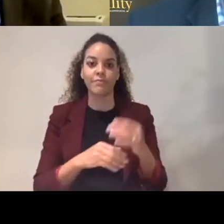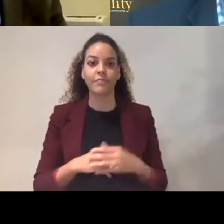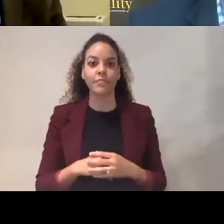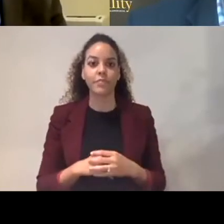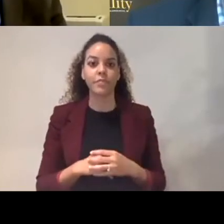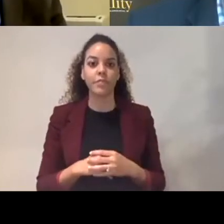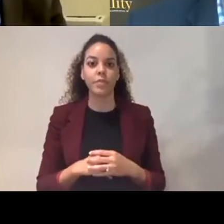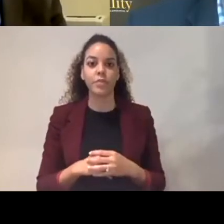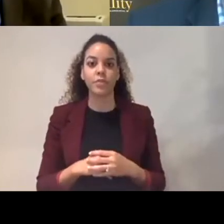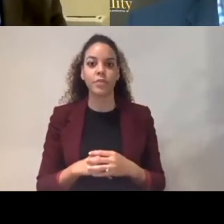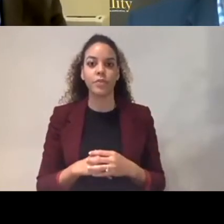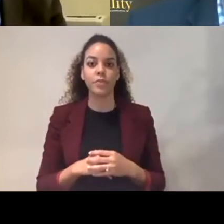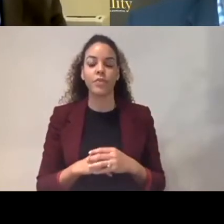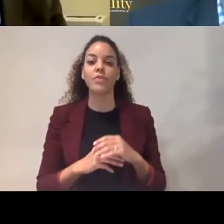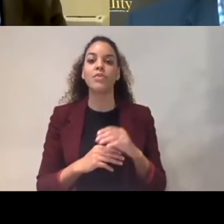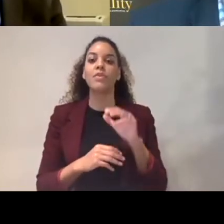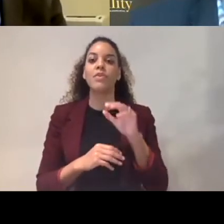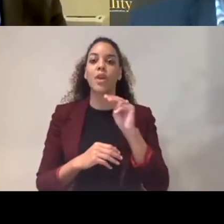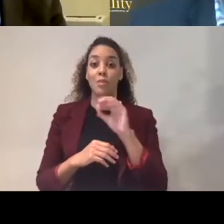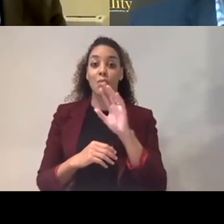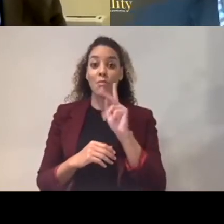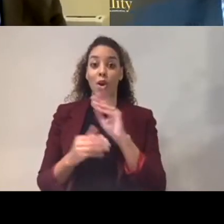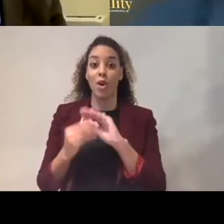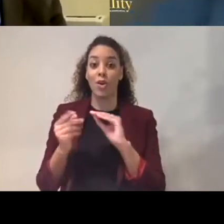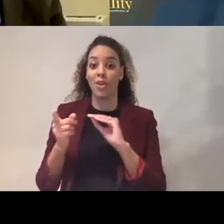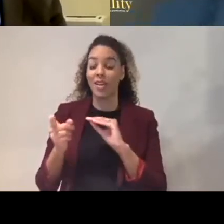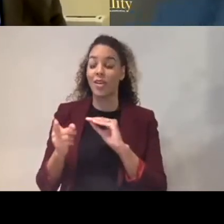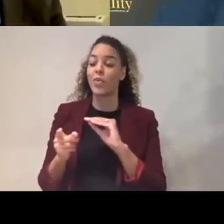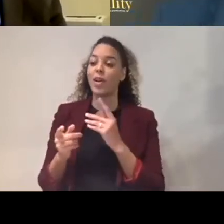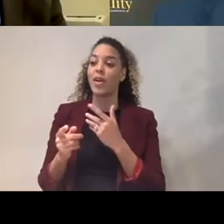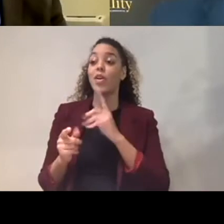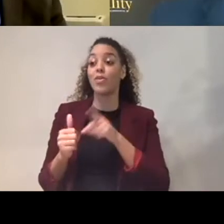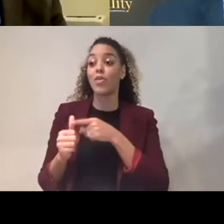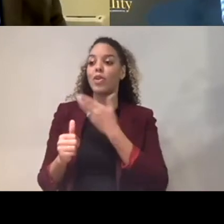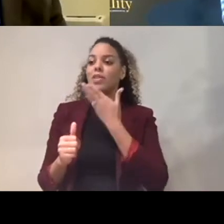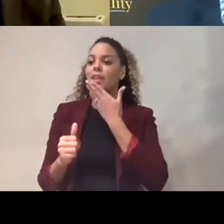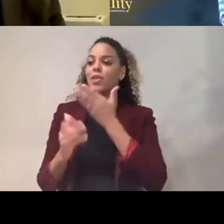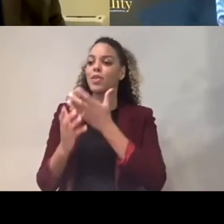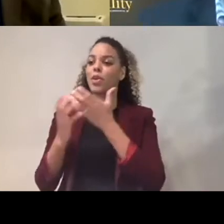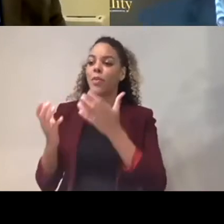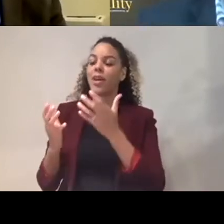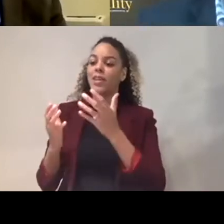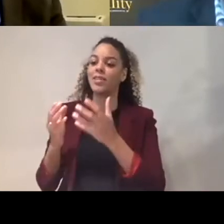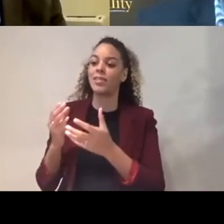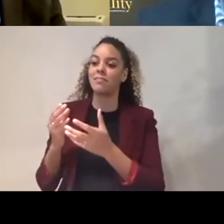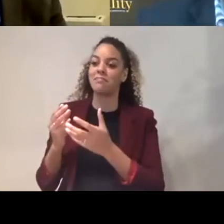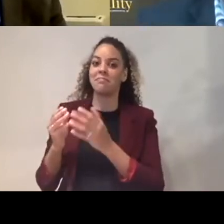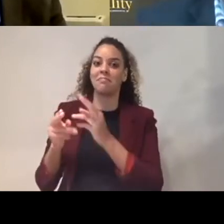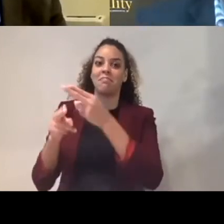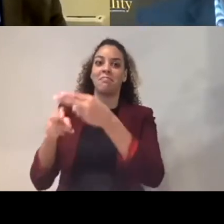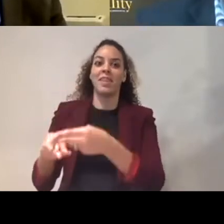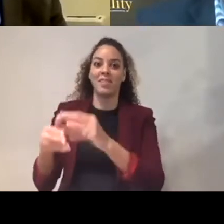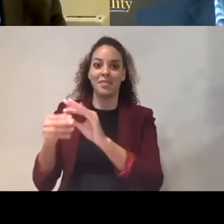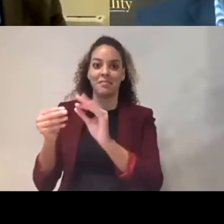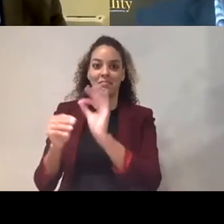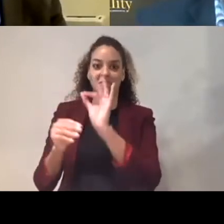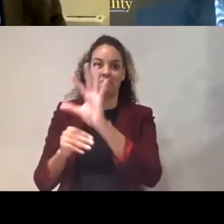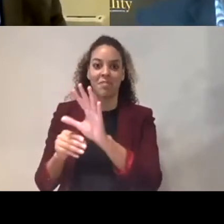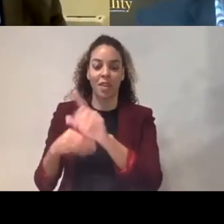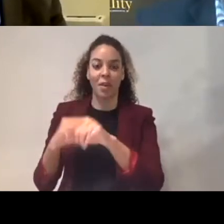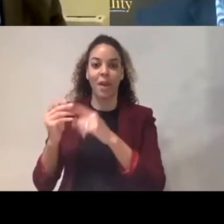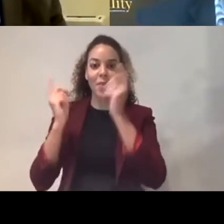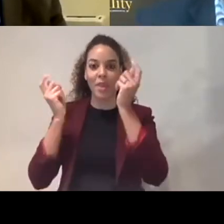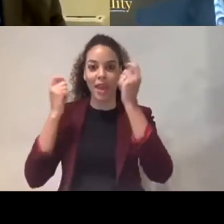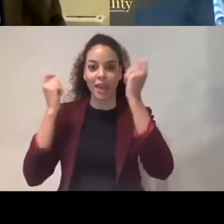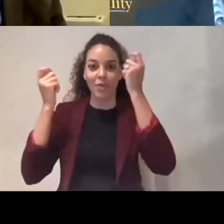I think obviously, and first of all, I want to thank you, Phil, for mentioning the anniversary. So those of you that have heard me speak